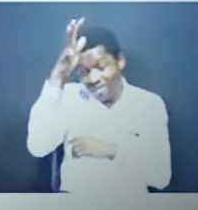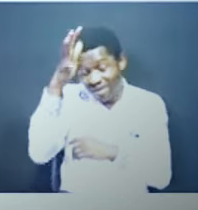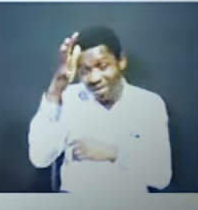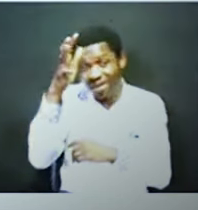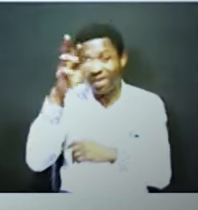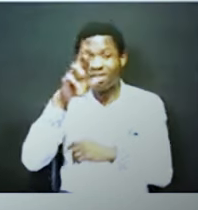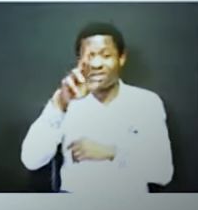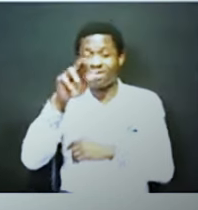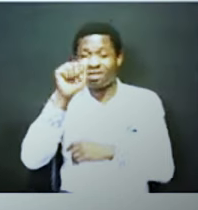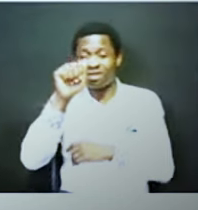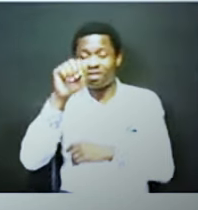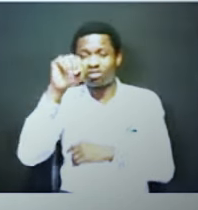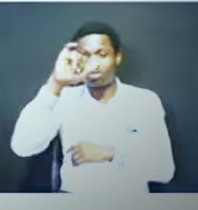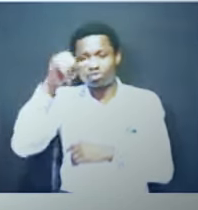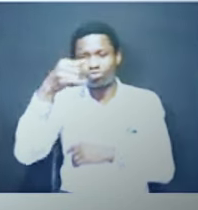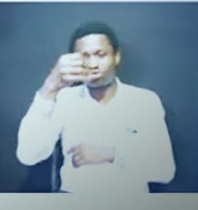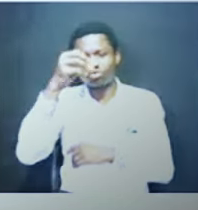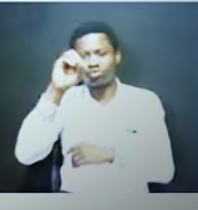beverage.